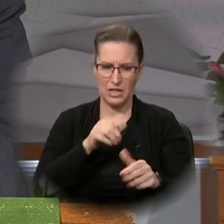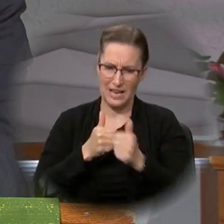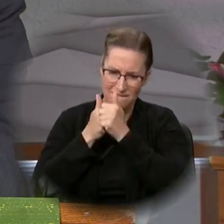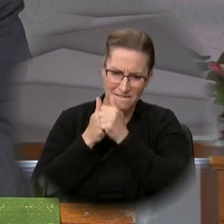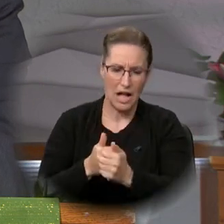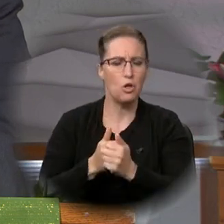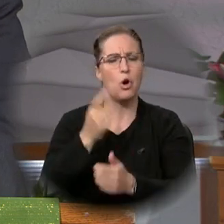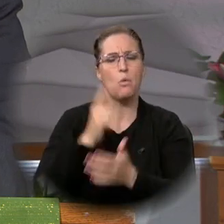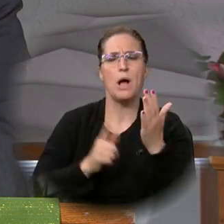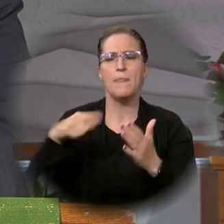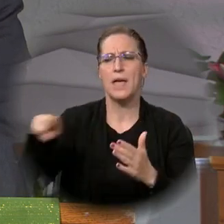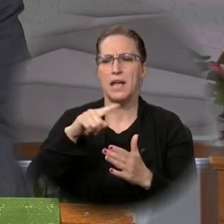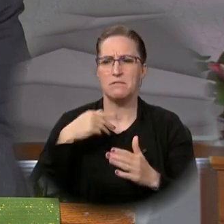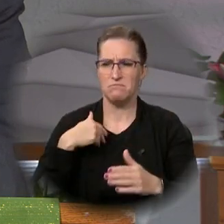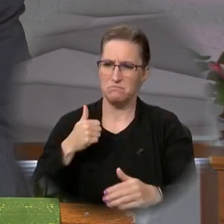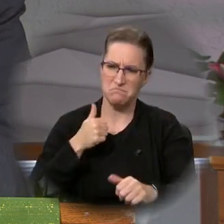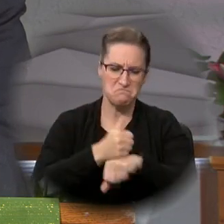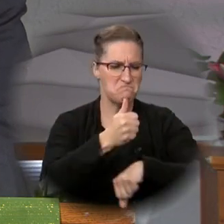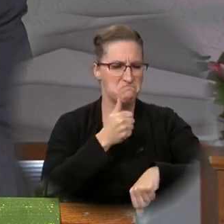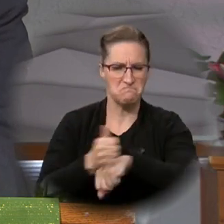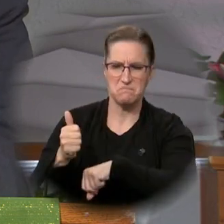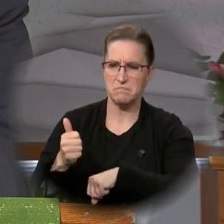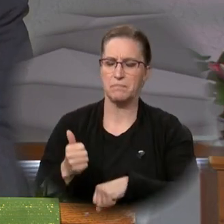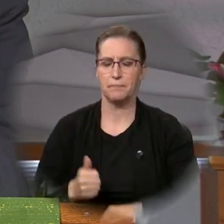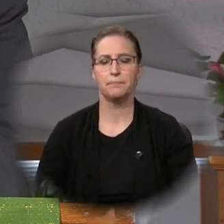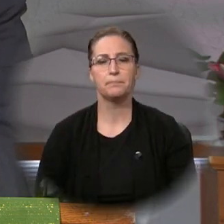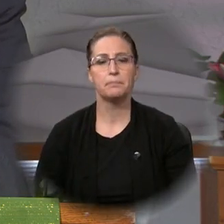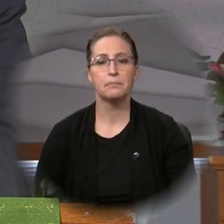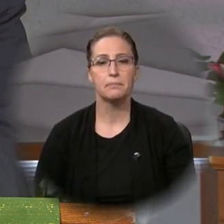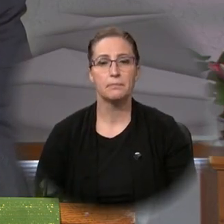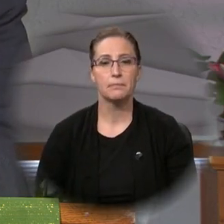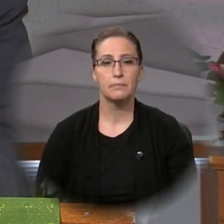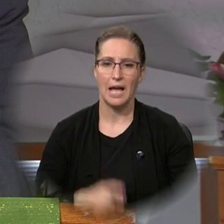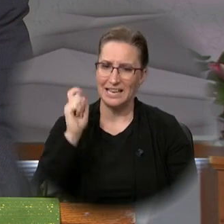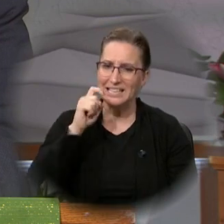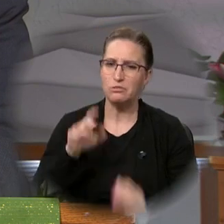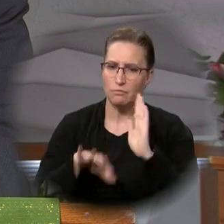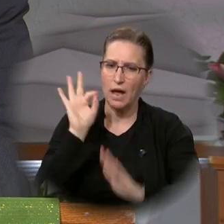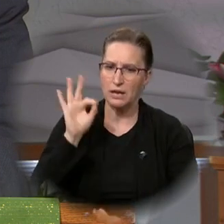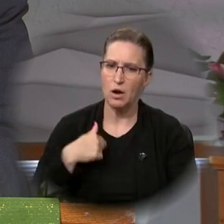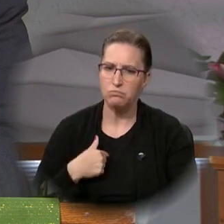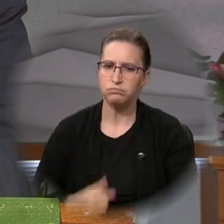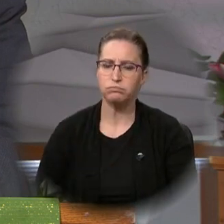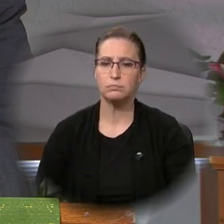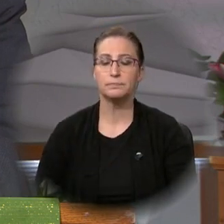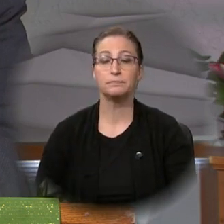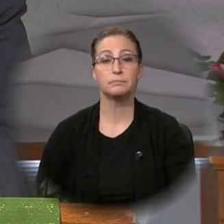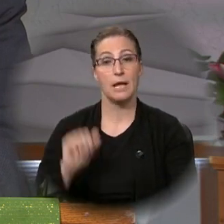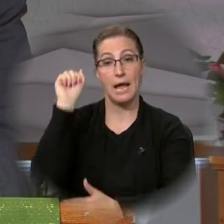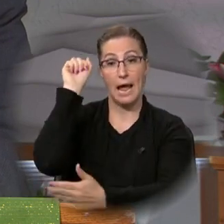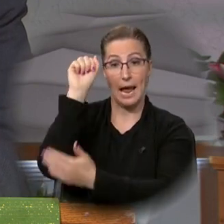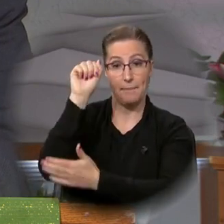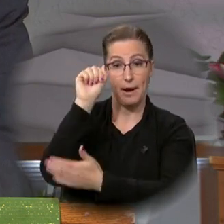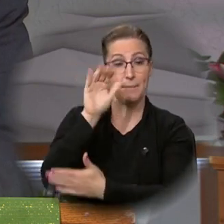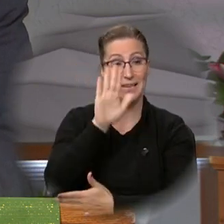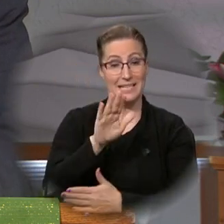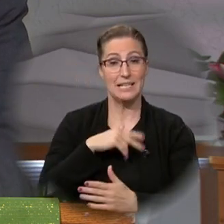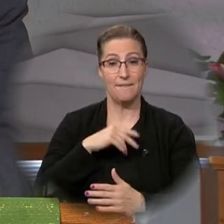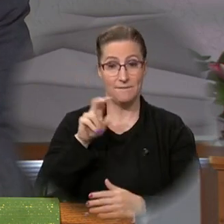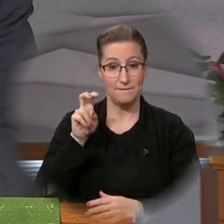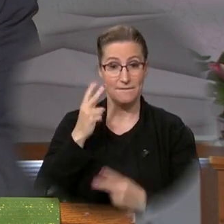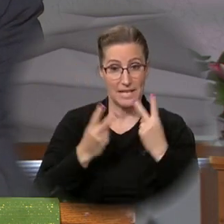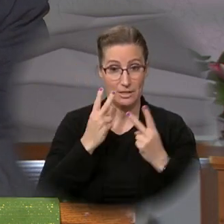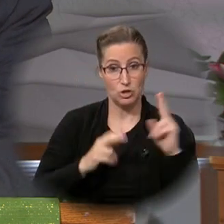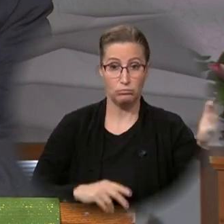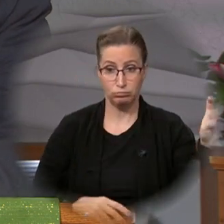to the cry against them that comes from me. I mean to find out. While Abraham's visitors walked on farther